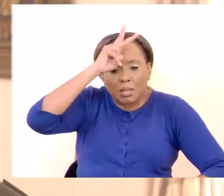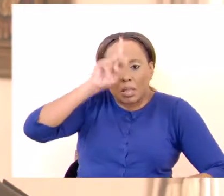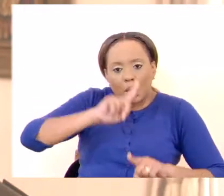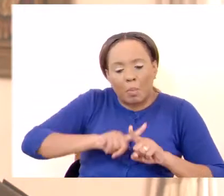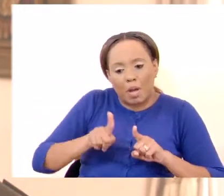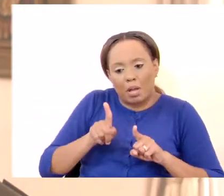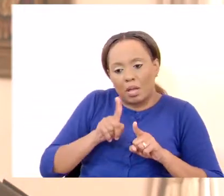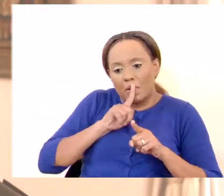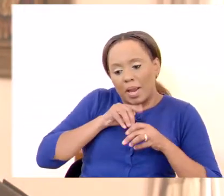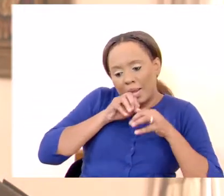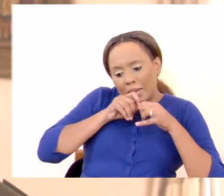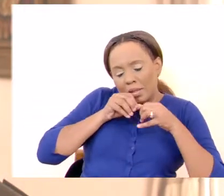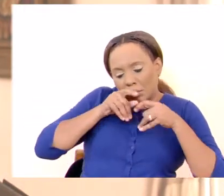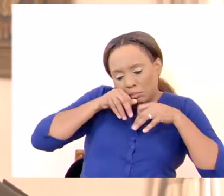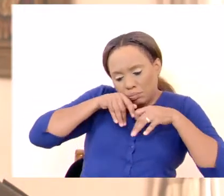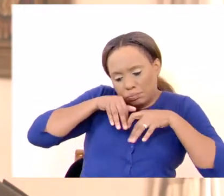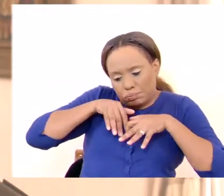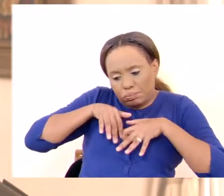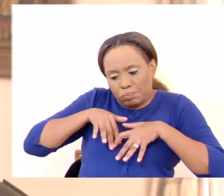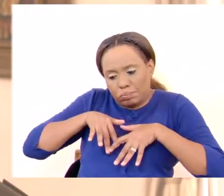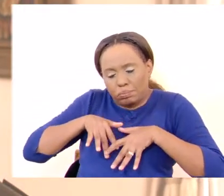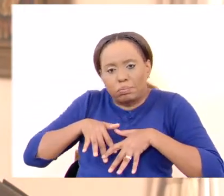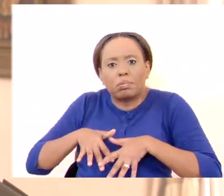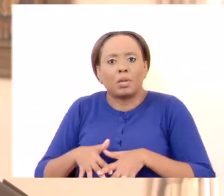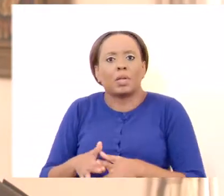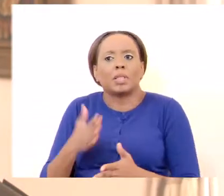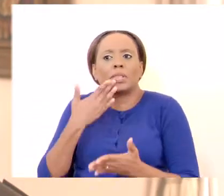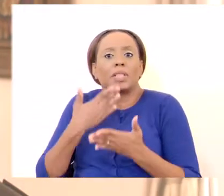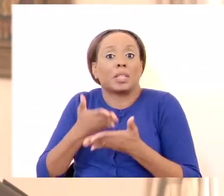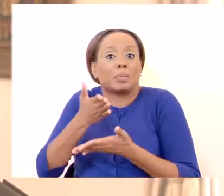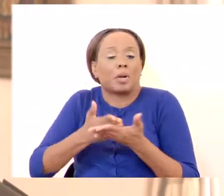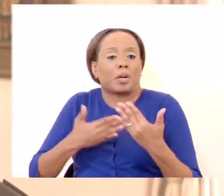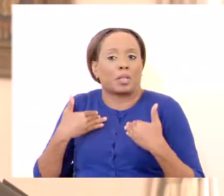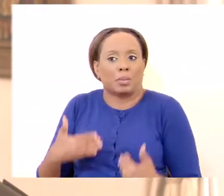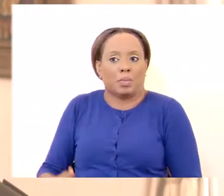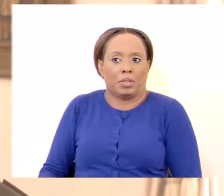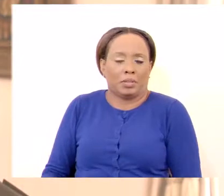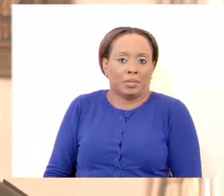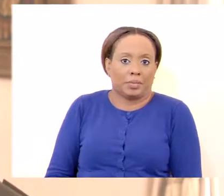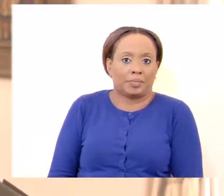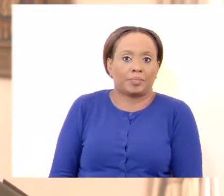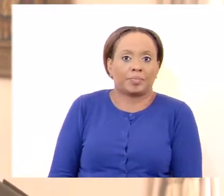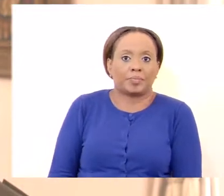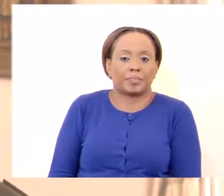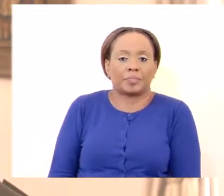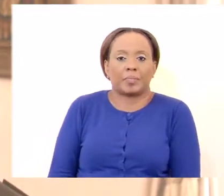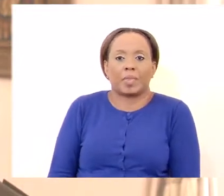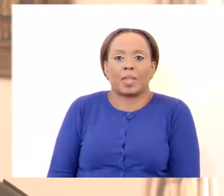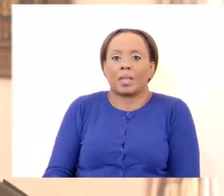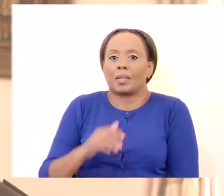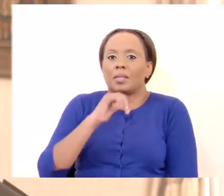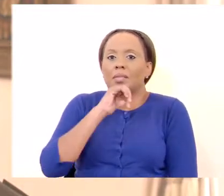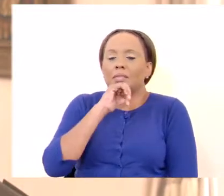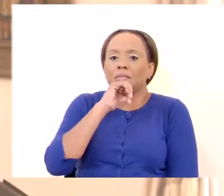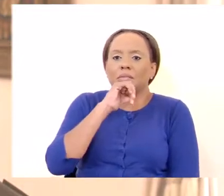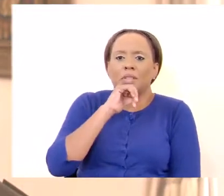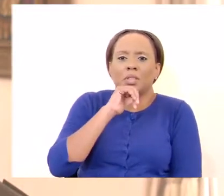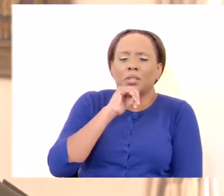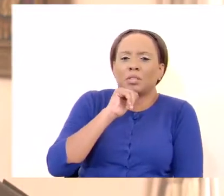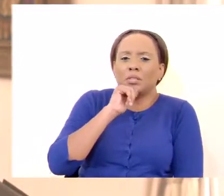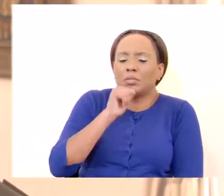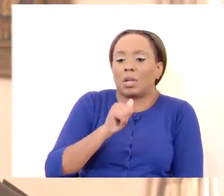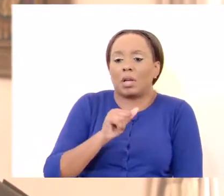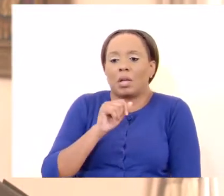over and attacks other parts of the child's body. This is rare. It is not possible at this time